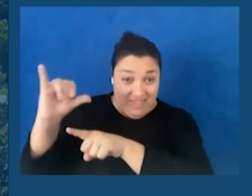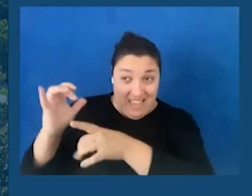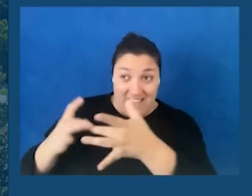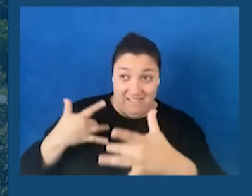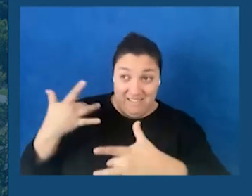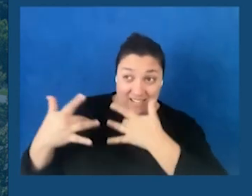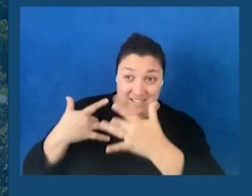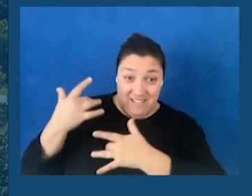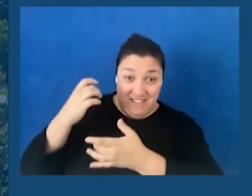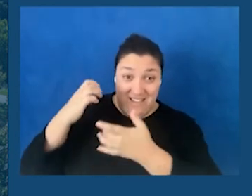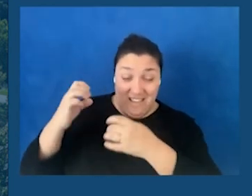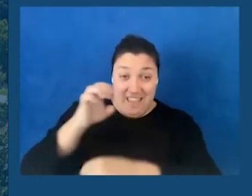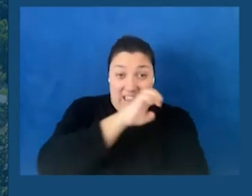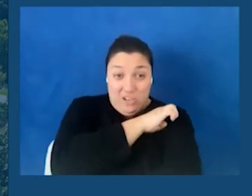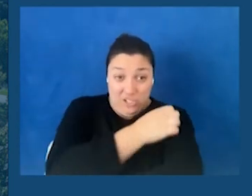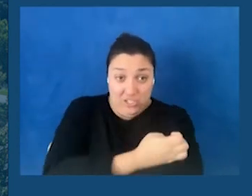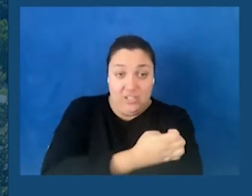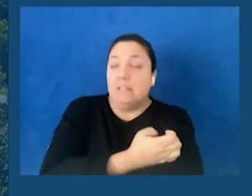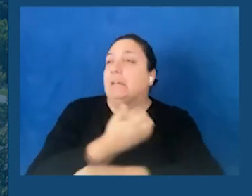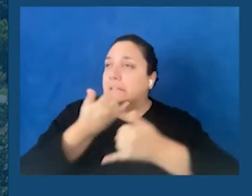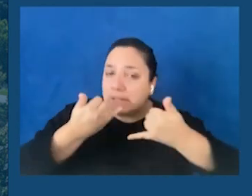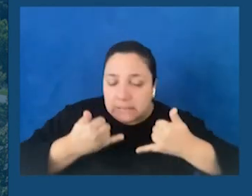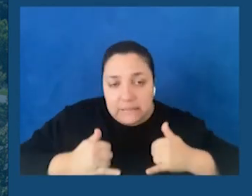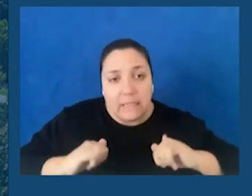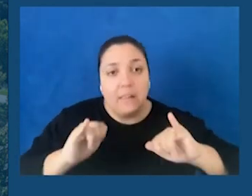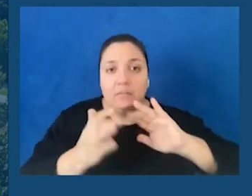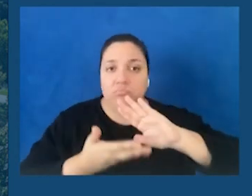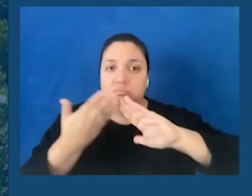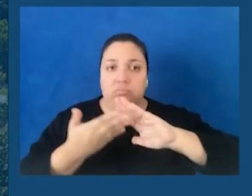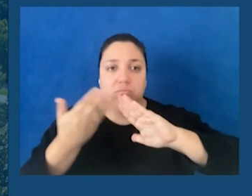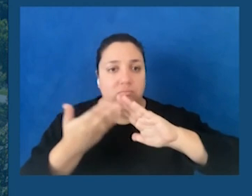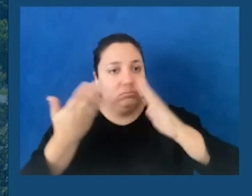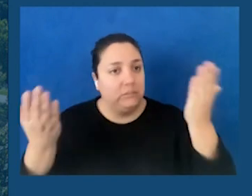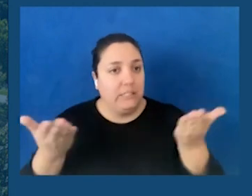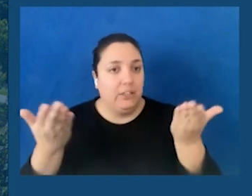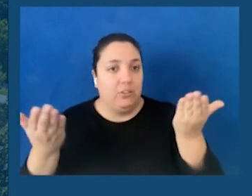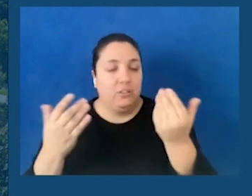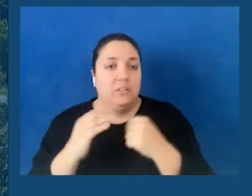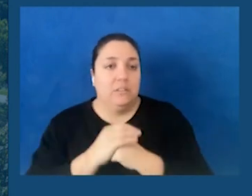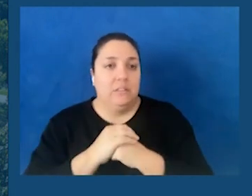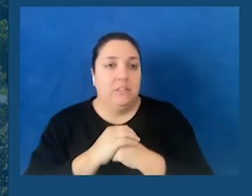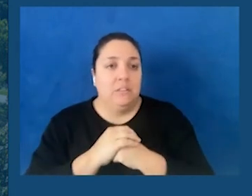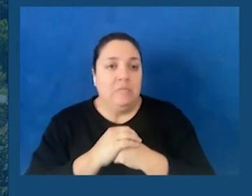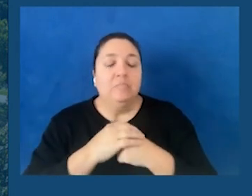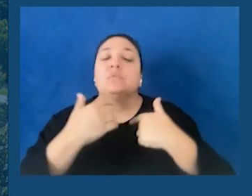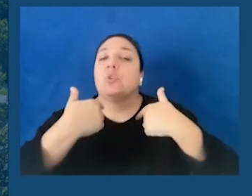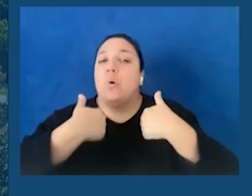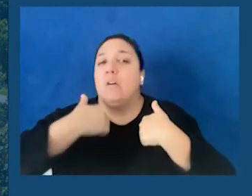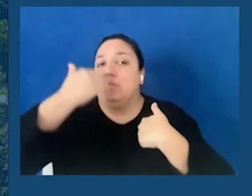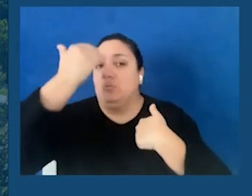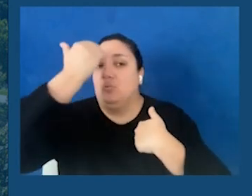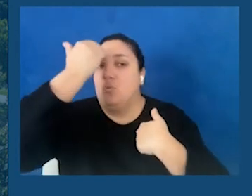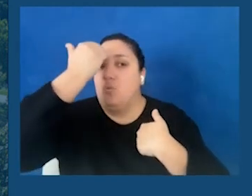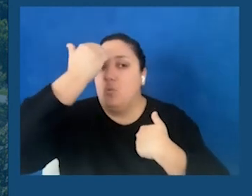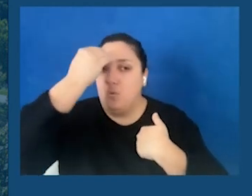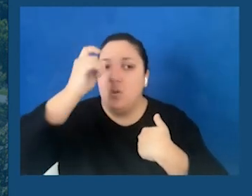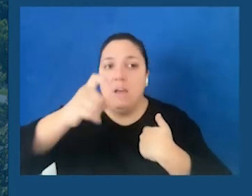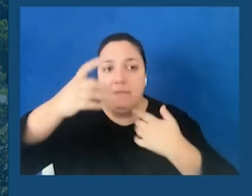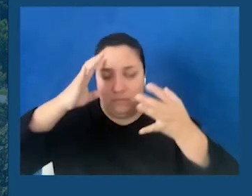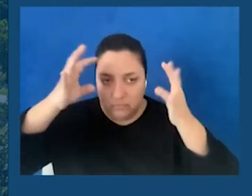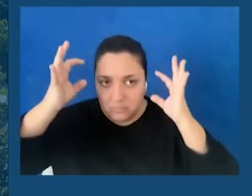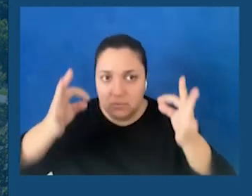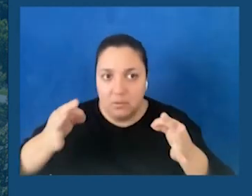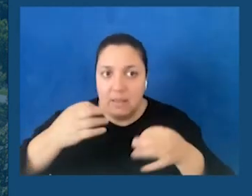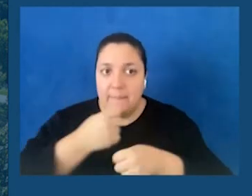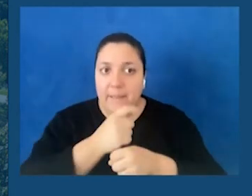here. That energy still drives us today. So I know that we have to make sure that for the next 100 to